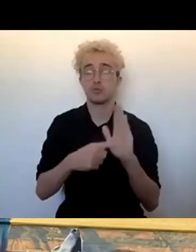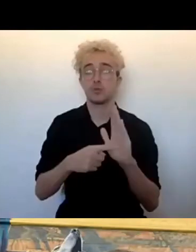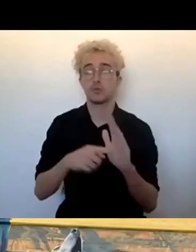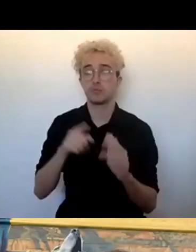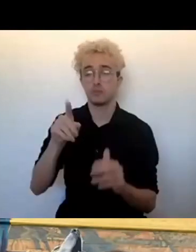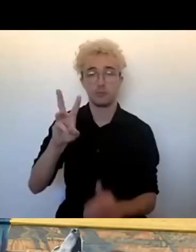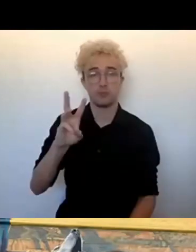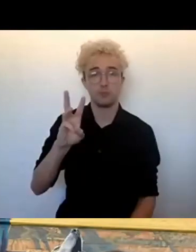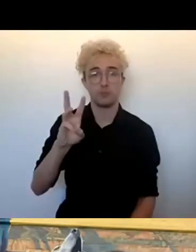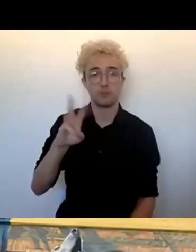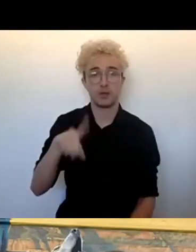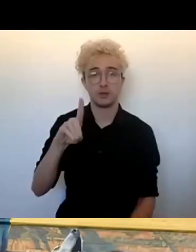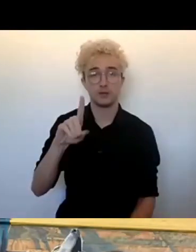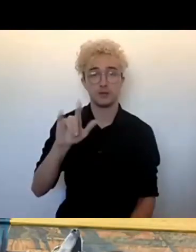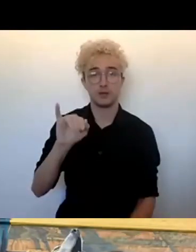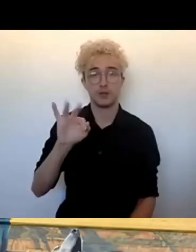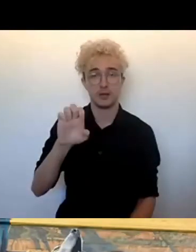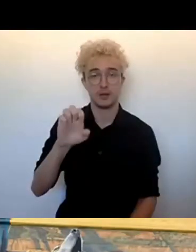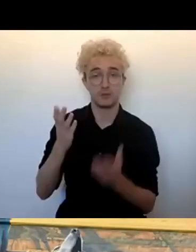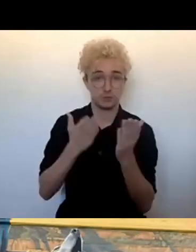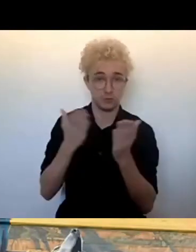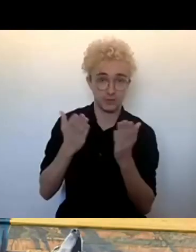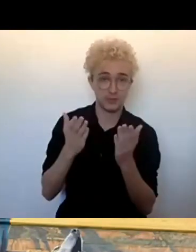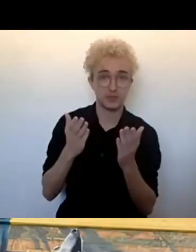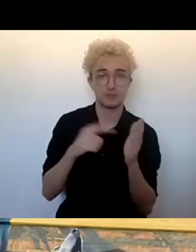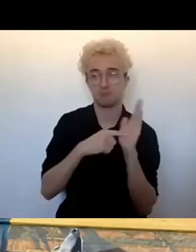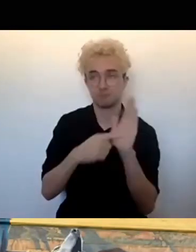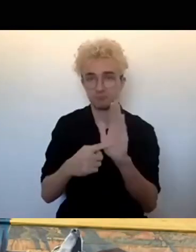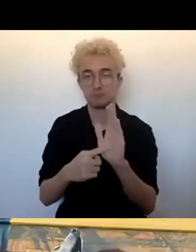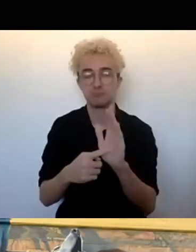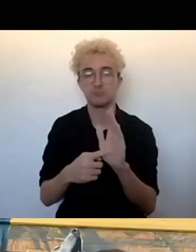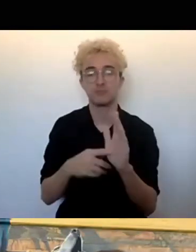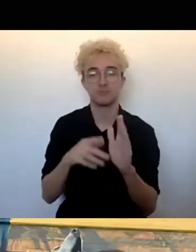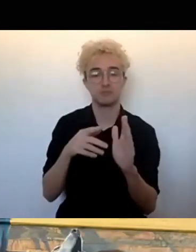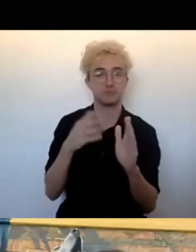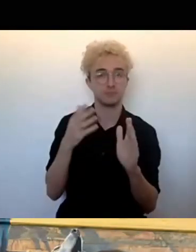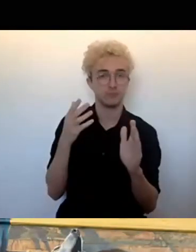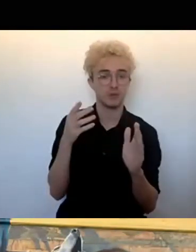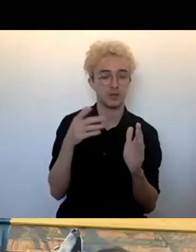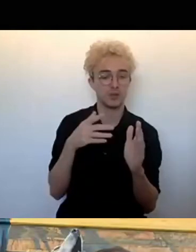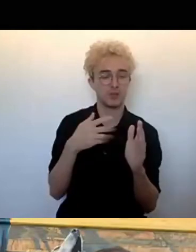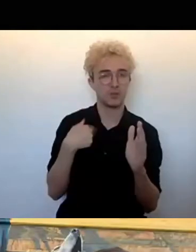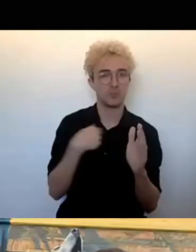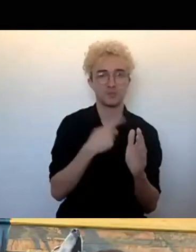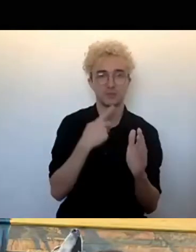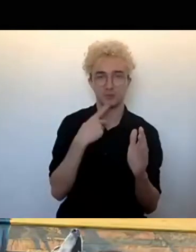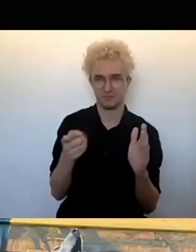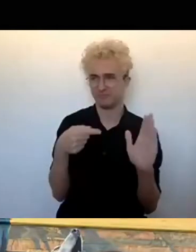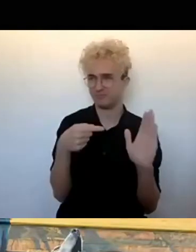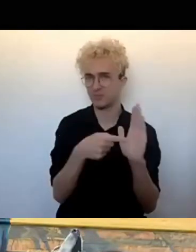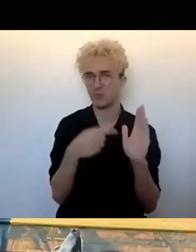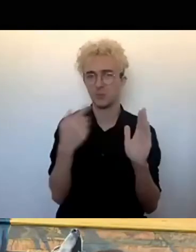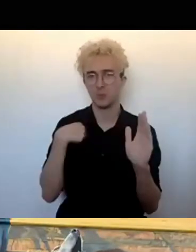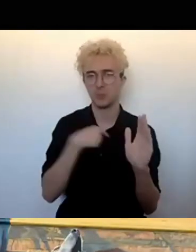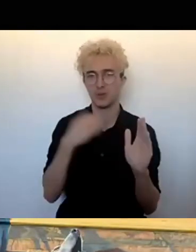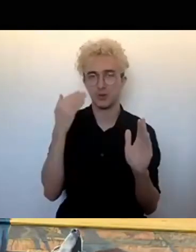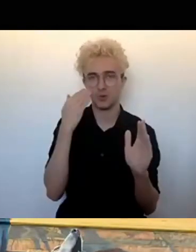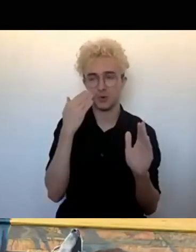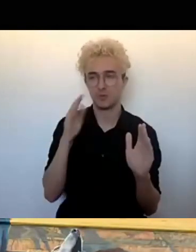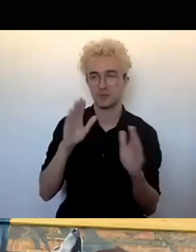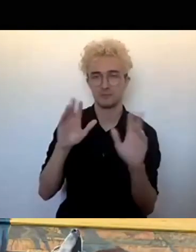and the Forest Service and Fish and Wildlife Service as a way of telling them we know that the books are being